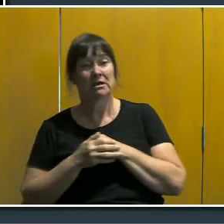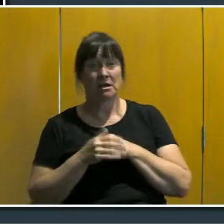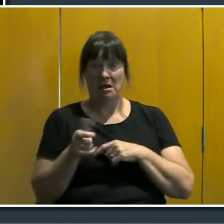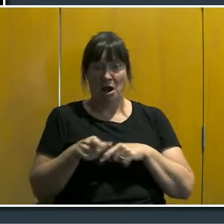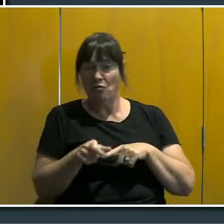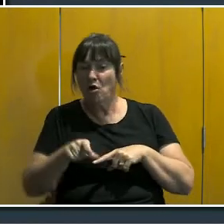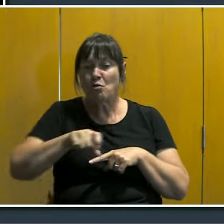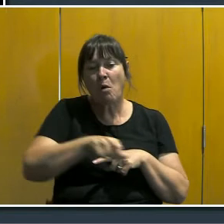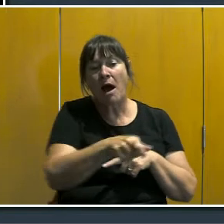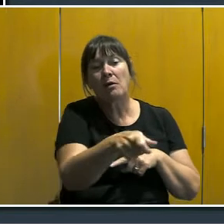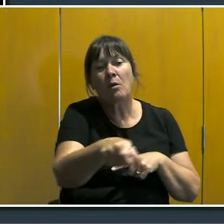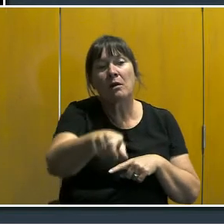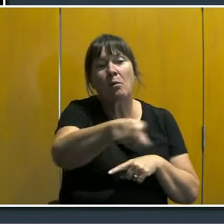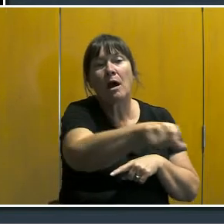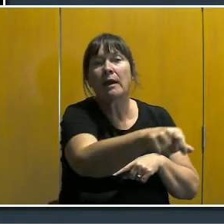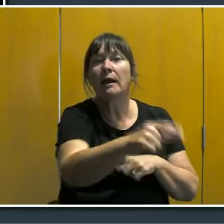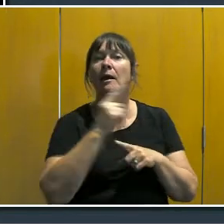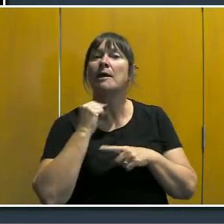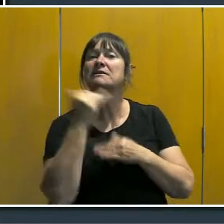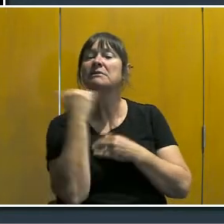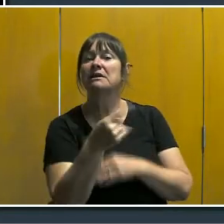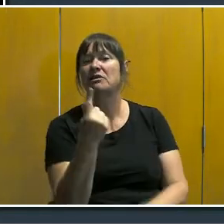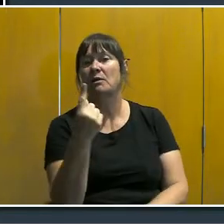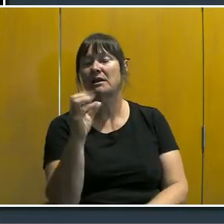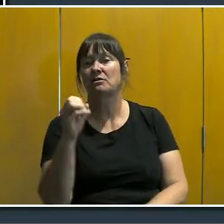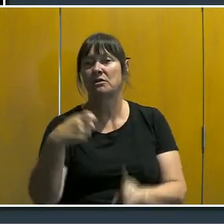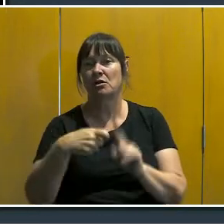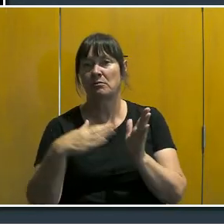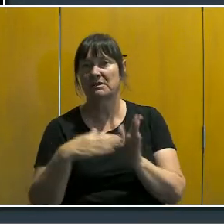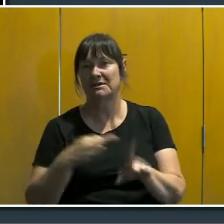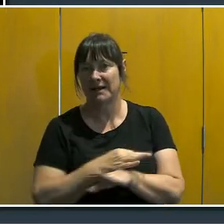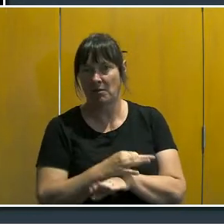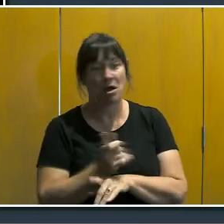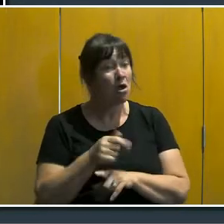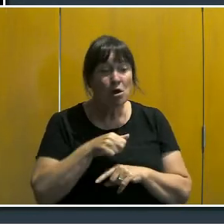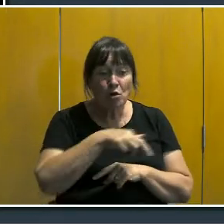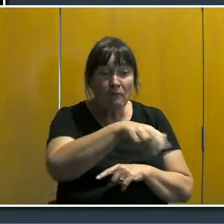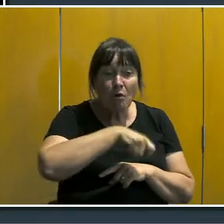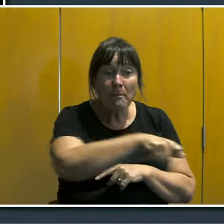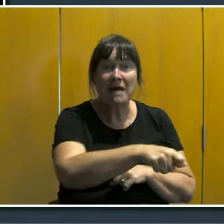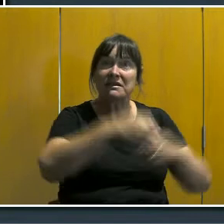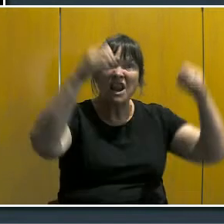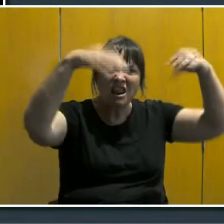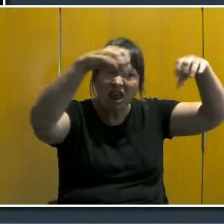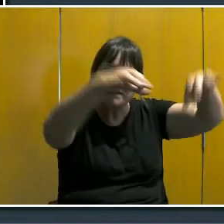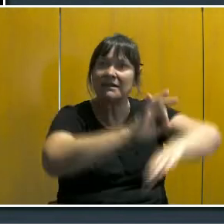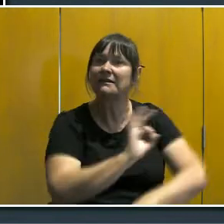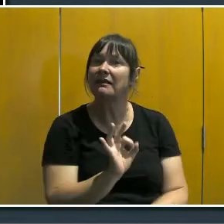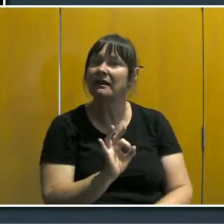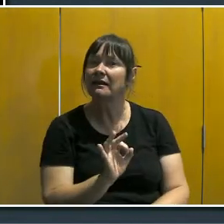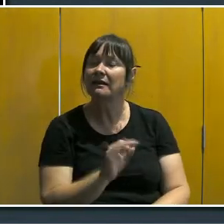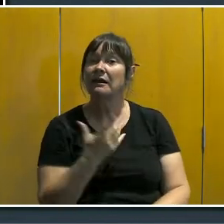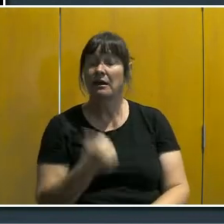road with a speed limit of 100 kilometres an hour, without footpaths or lighting, and we have a rural delivery